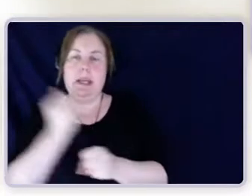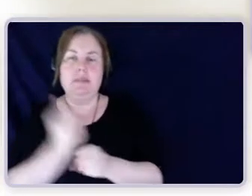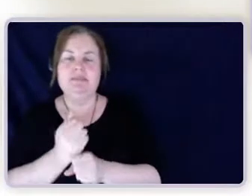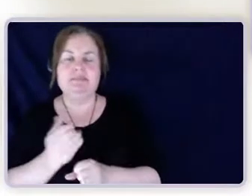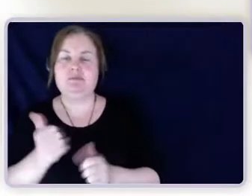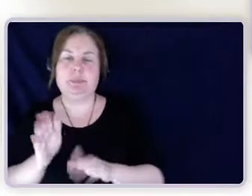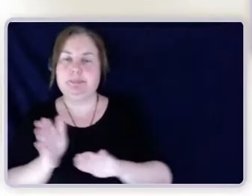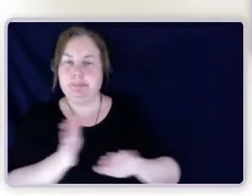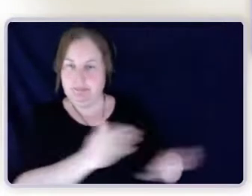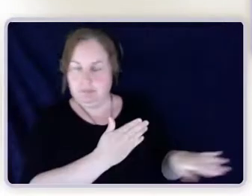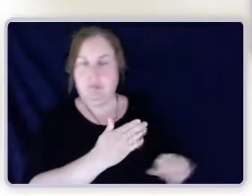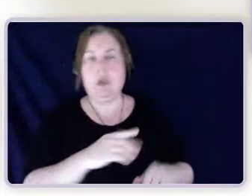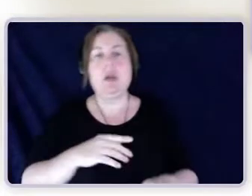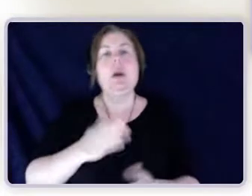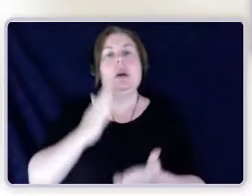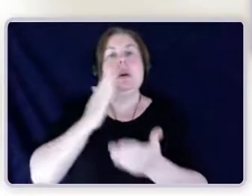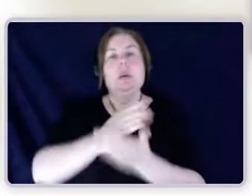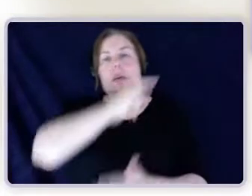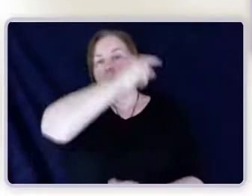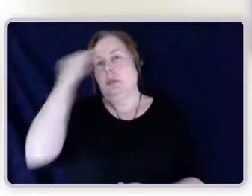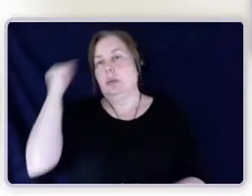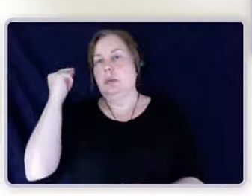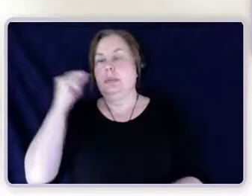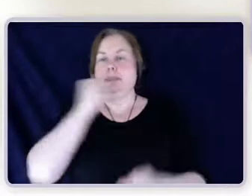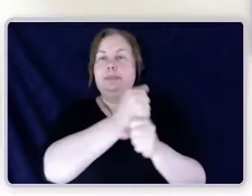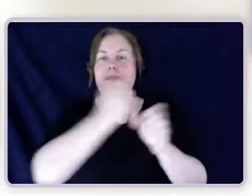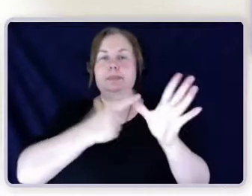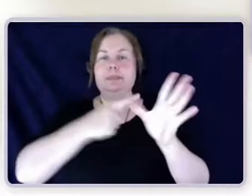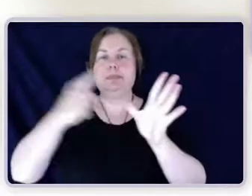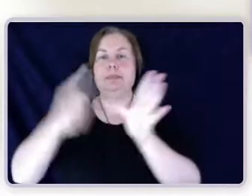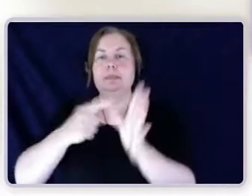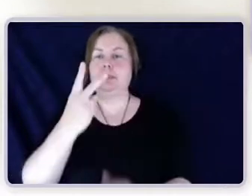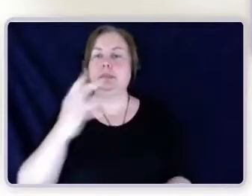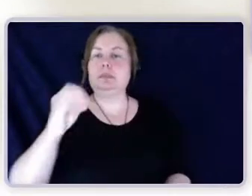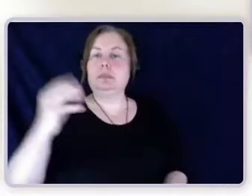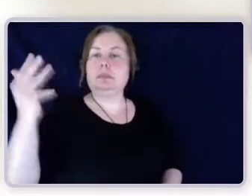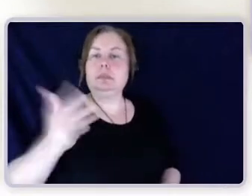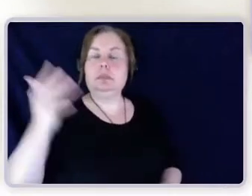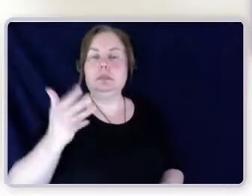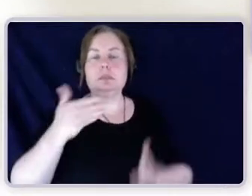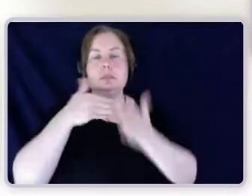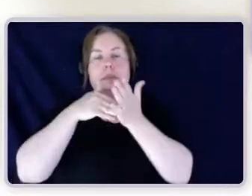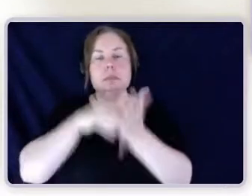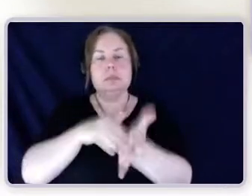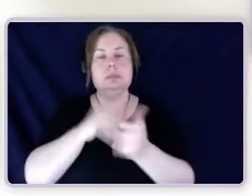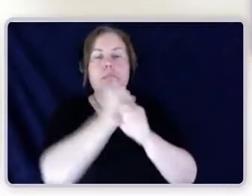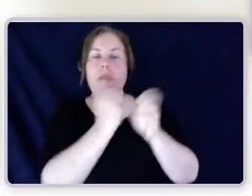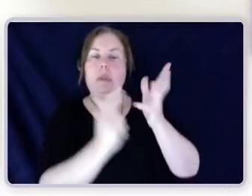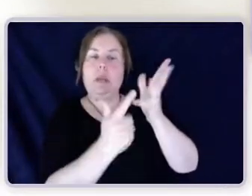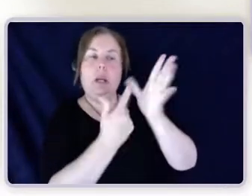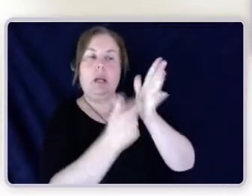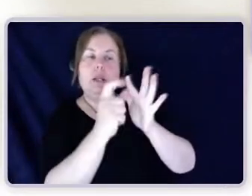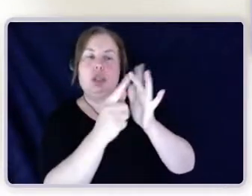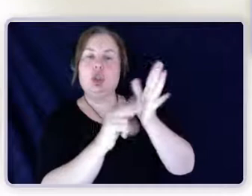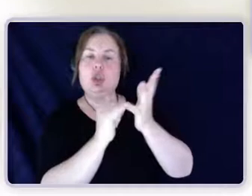So the primary object of the GAA 2019 is to help align guardianship legislation